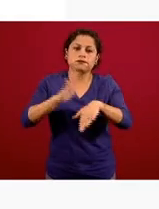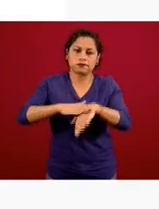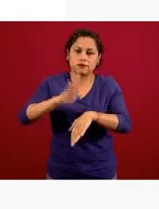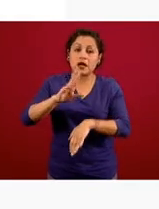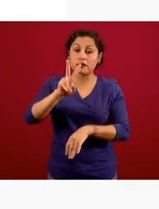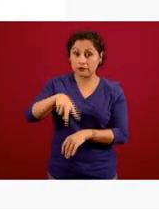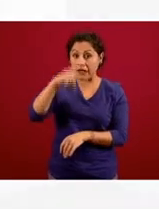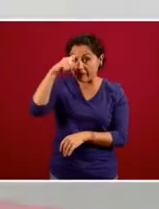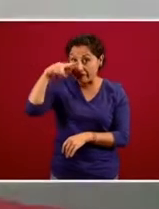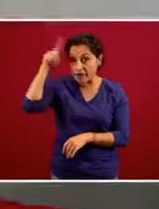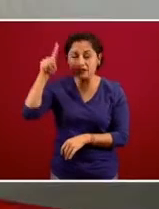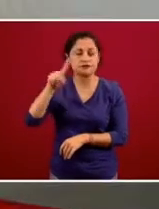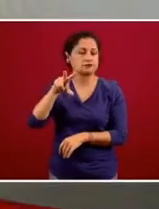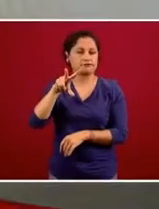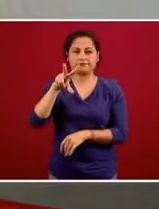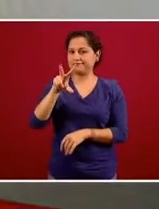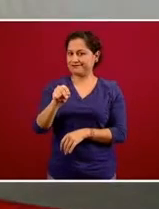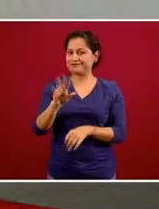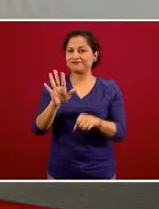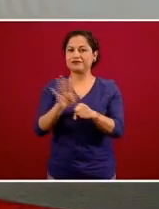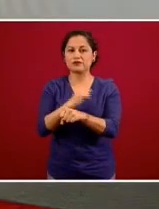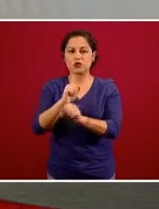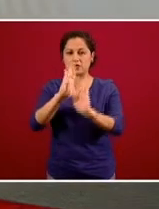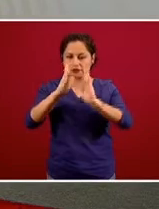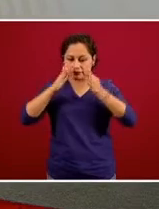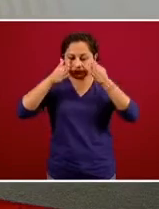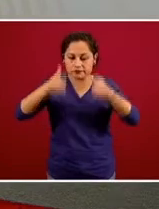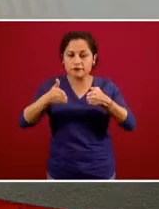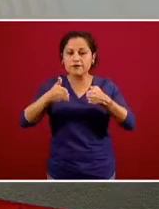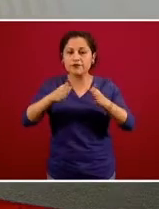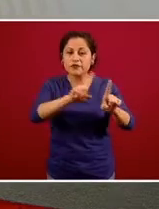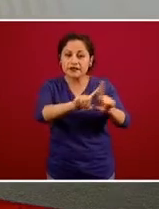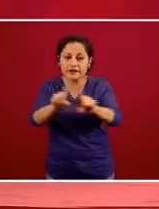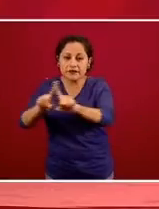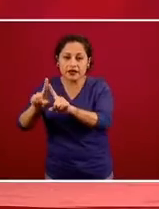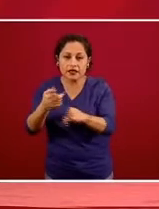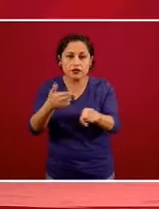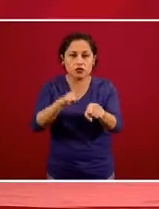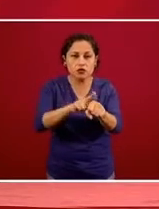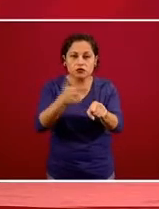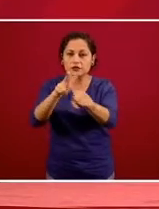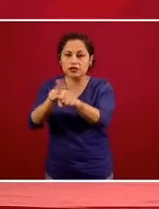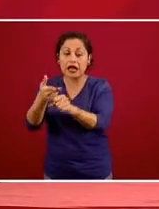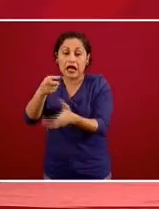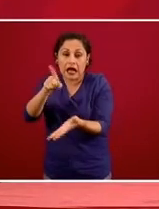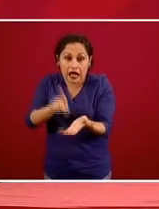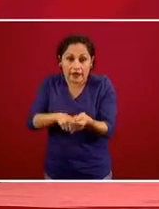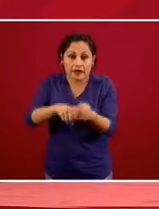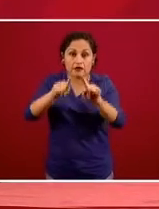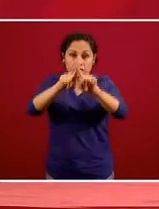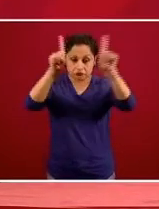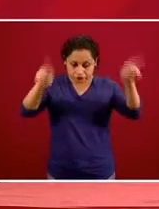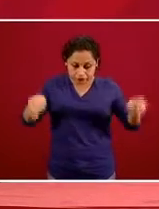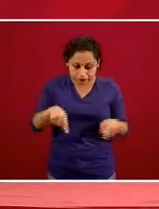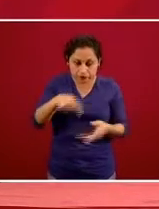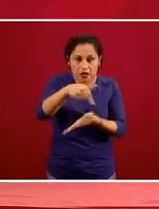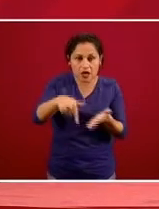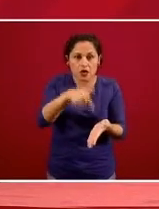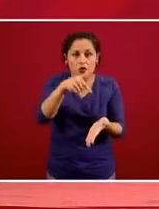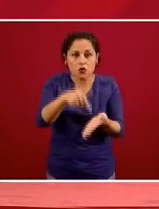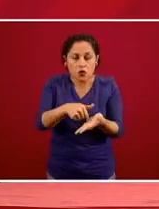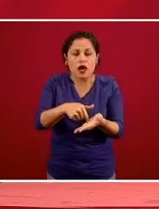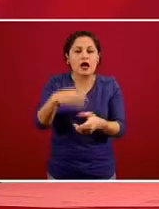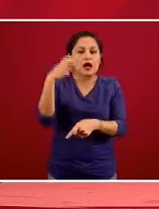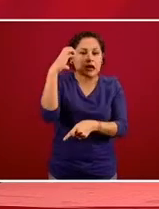hospital reconversion program that is currently being implemented. This is not an easy mission to expand the capabilities